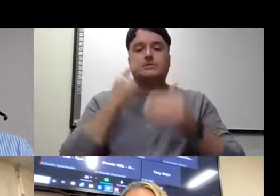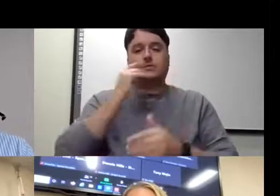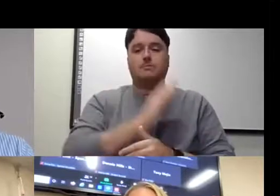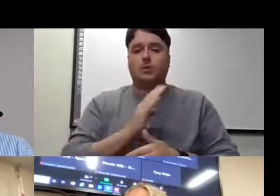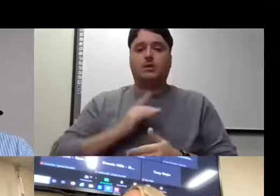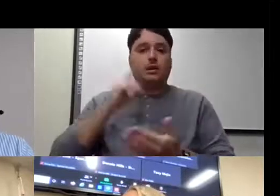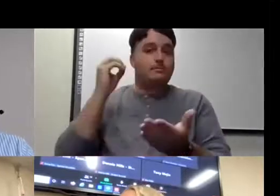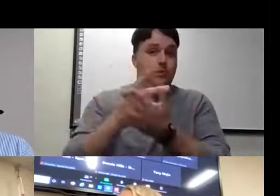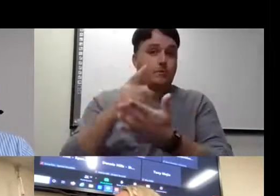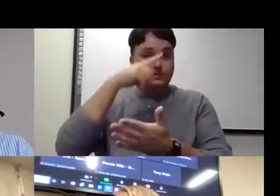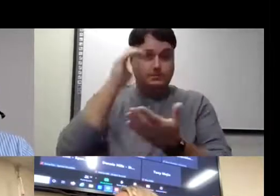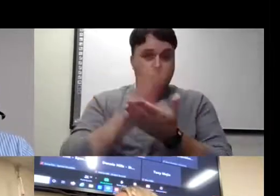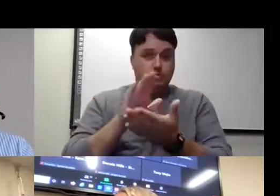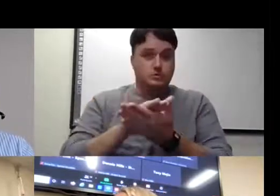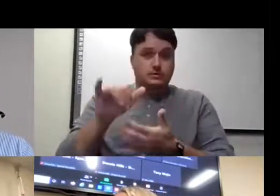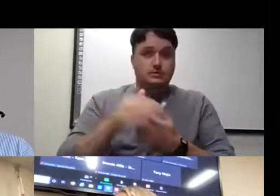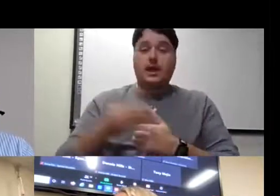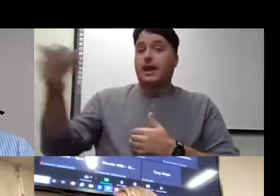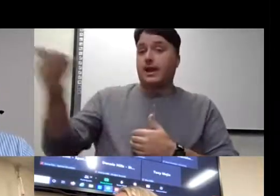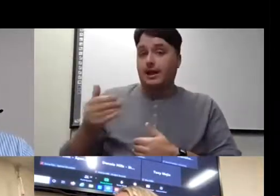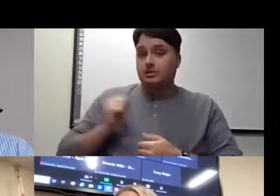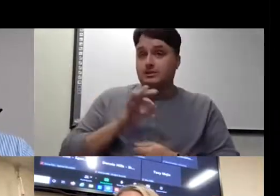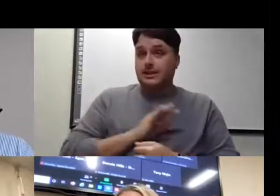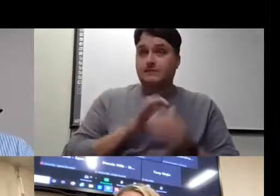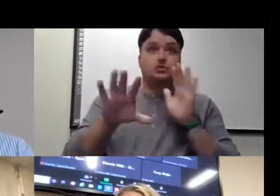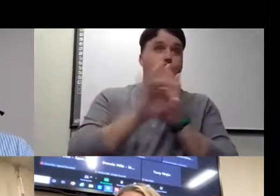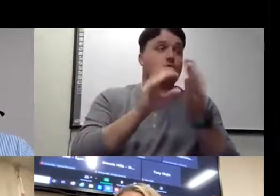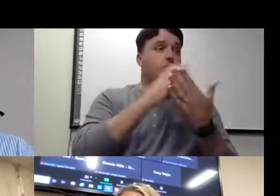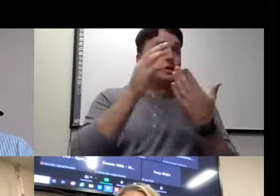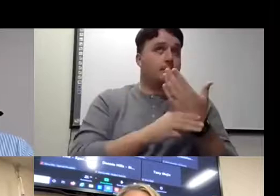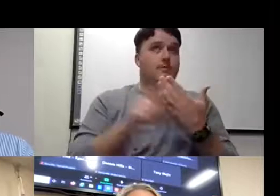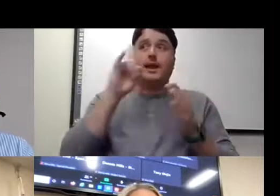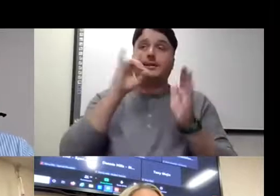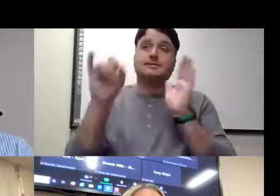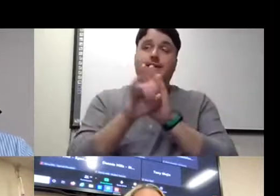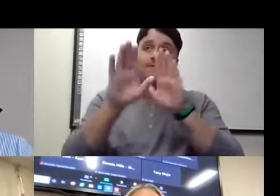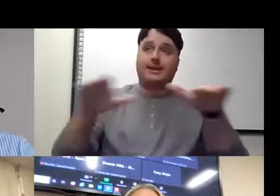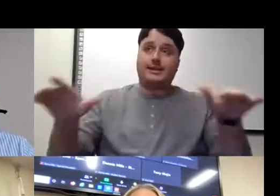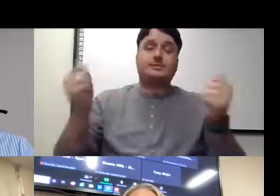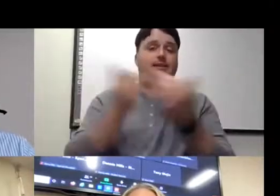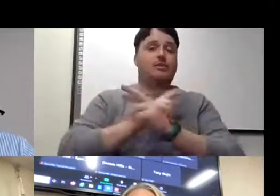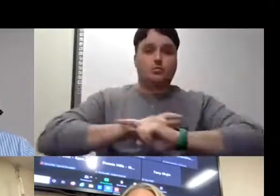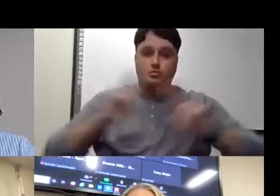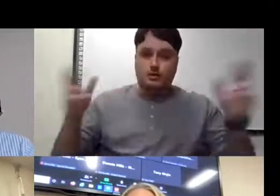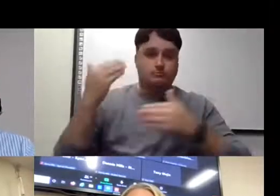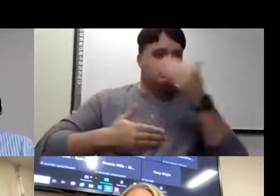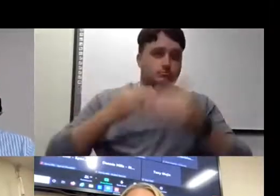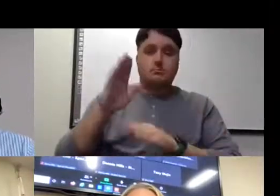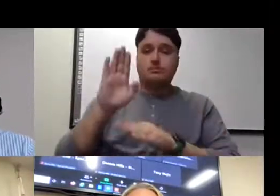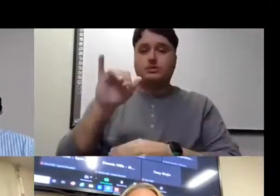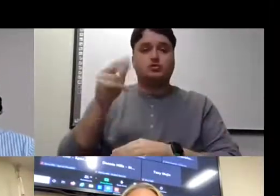approval for summer school, hire the staff, choose the curriculum, identify the kids, and get everything in motion by